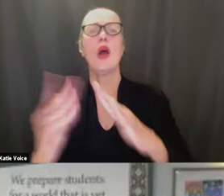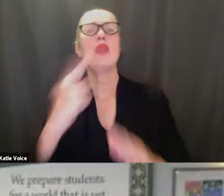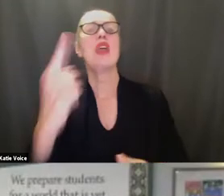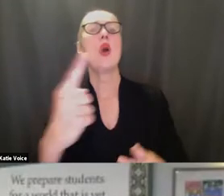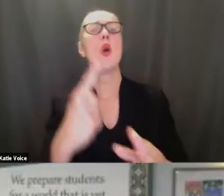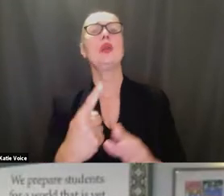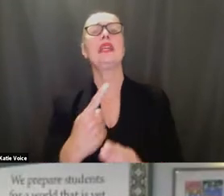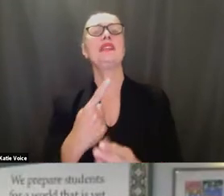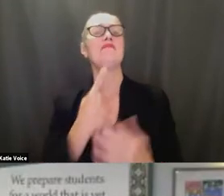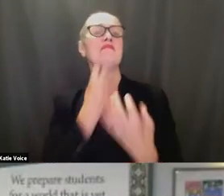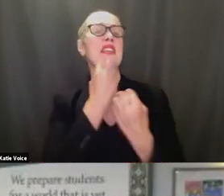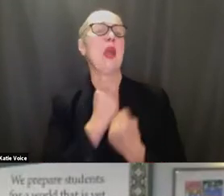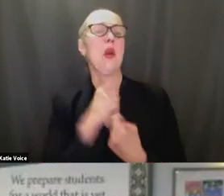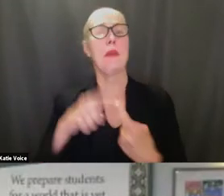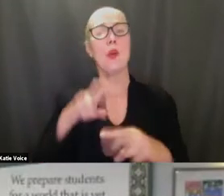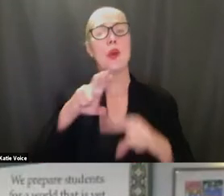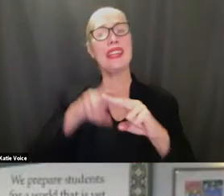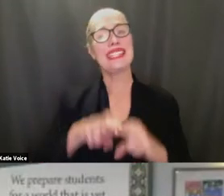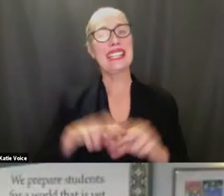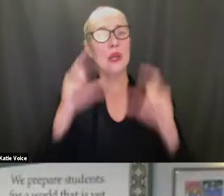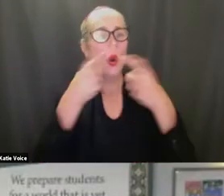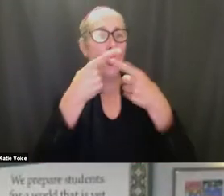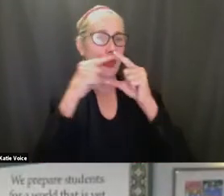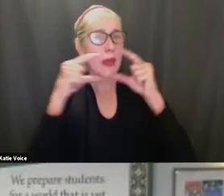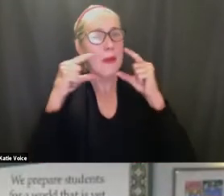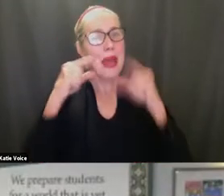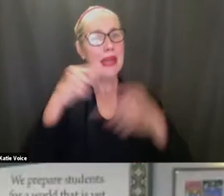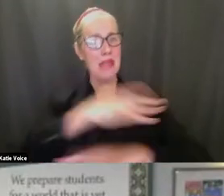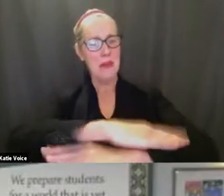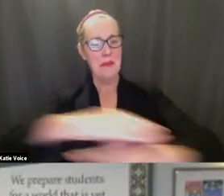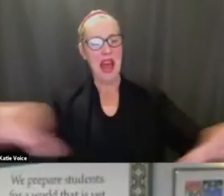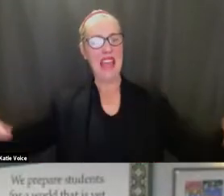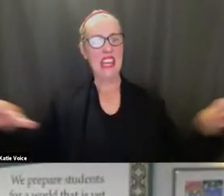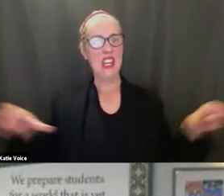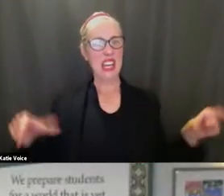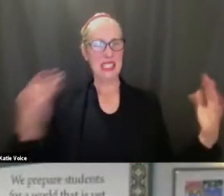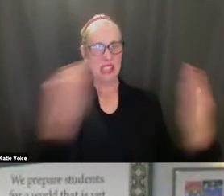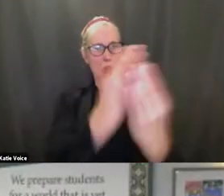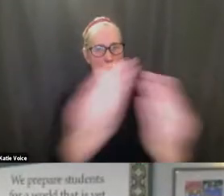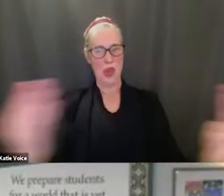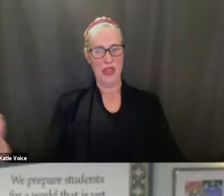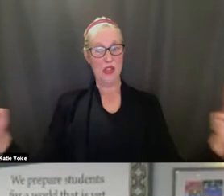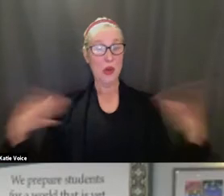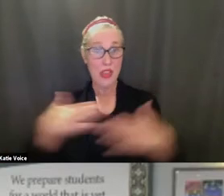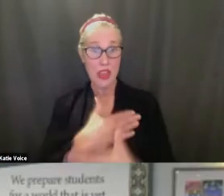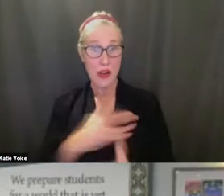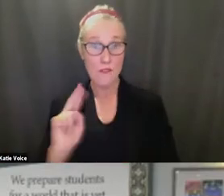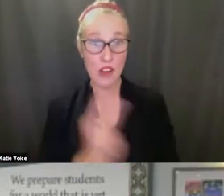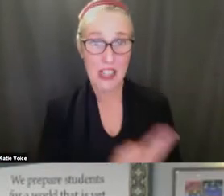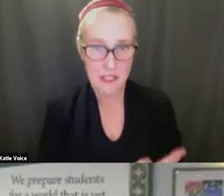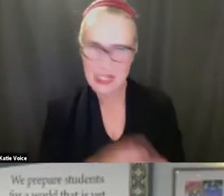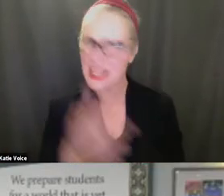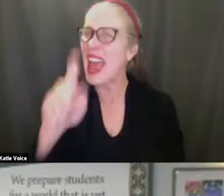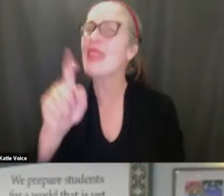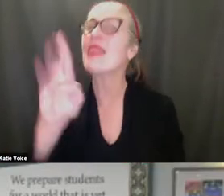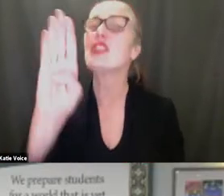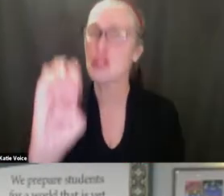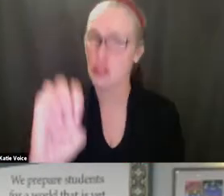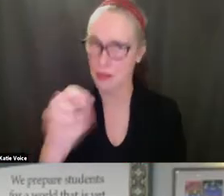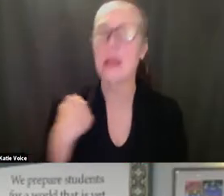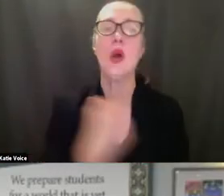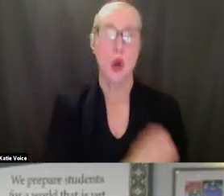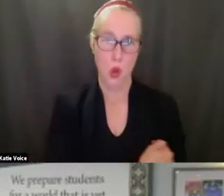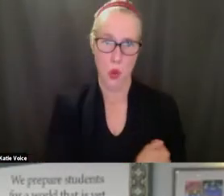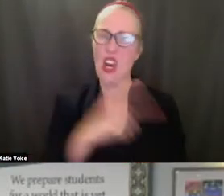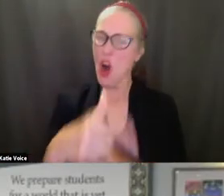they're sitting with their masks behind that desk behind the doors they're afraid of us and they should be because we are